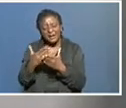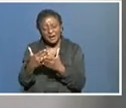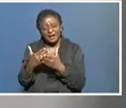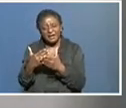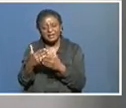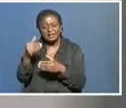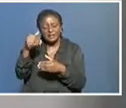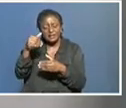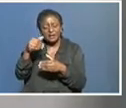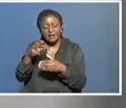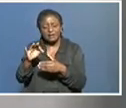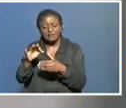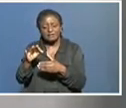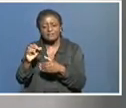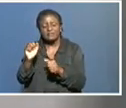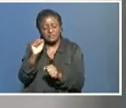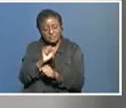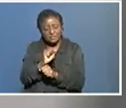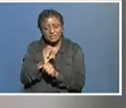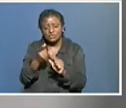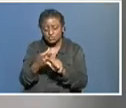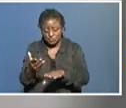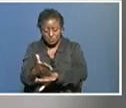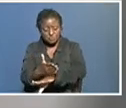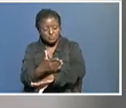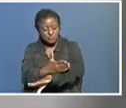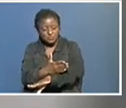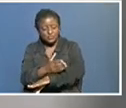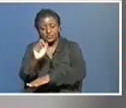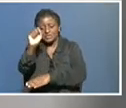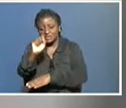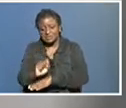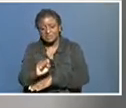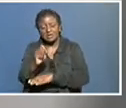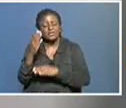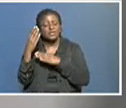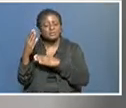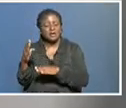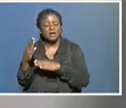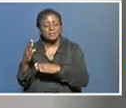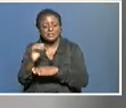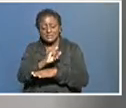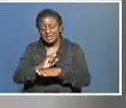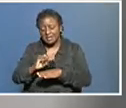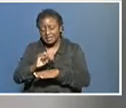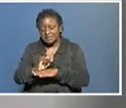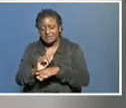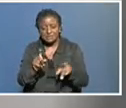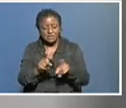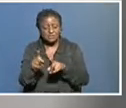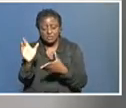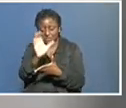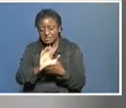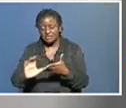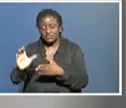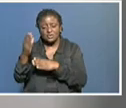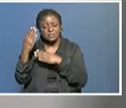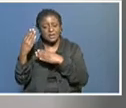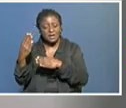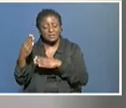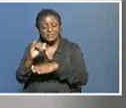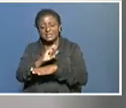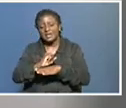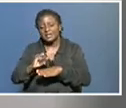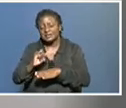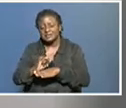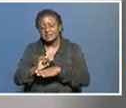a concerted effort to improve our southern Bahamas islands as well as our central Bahama islands.